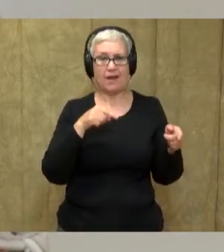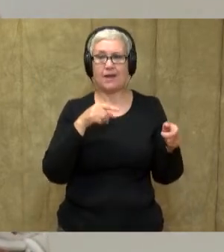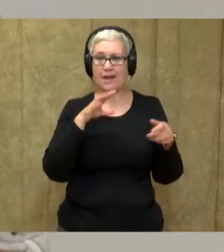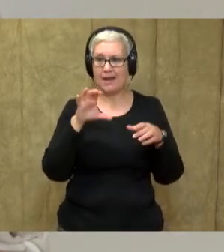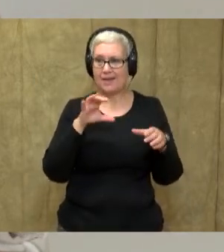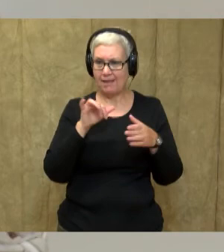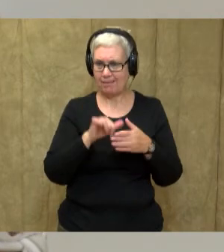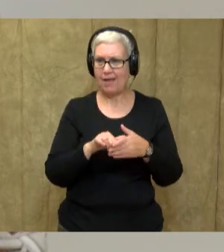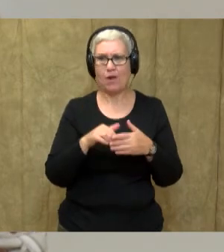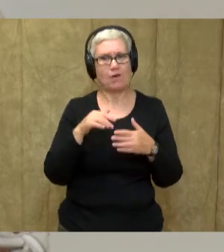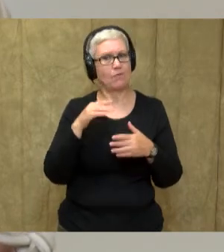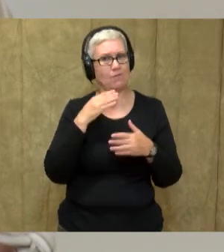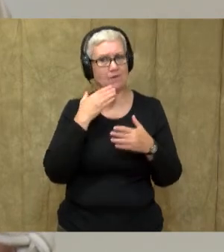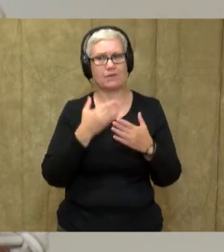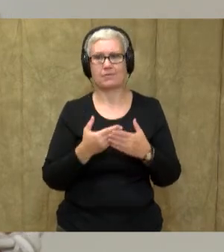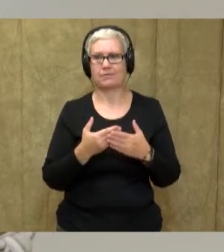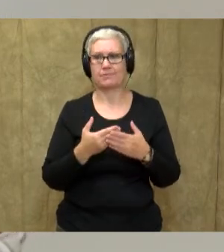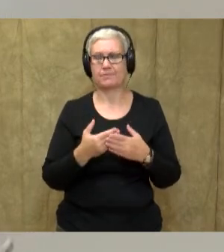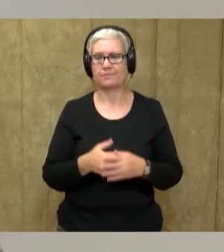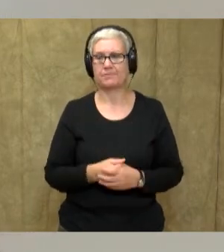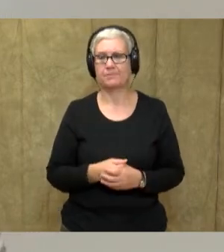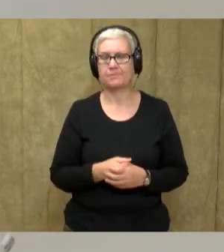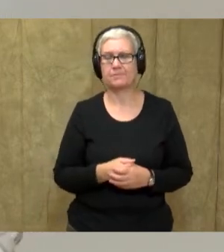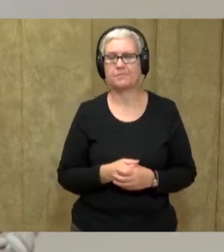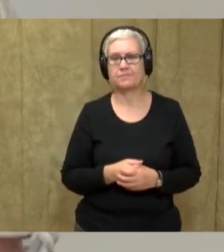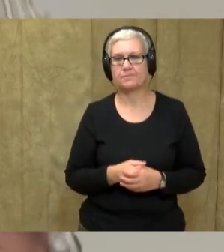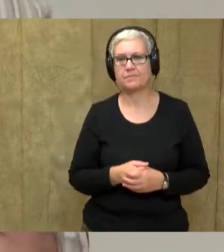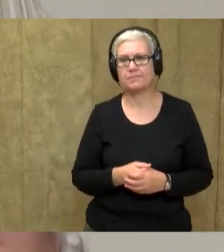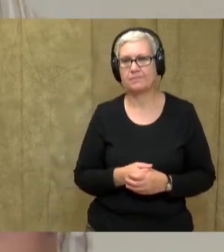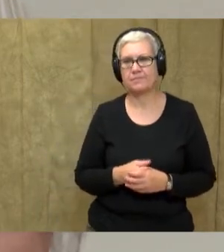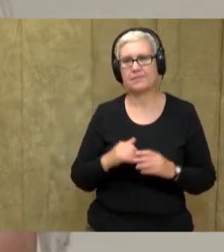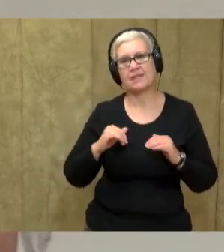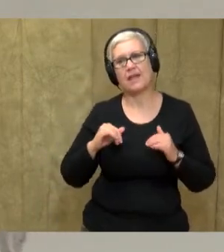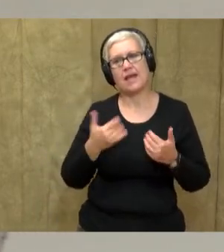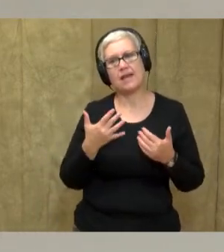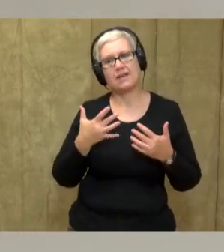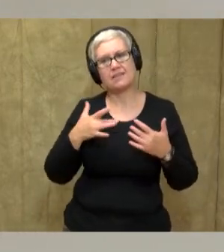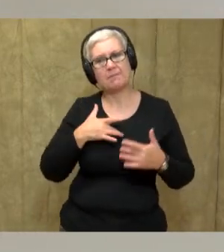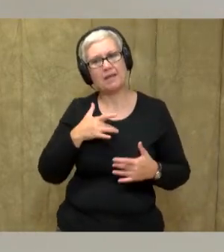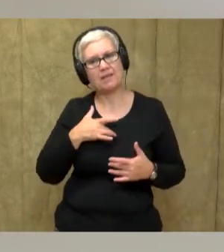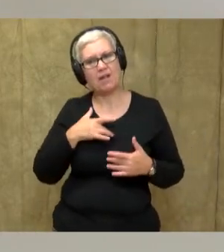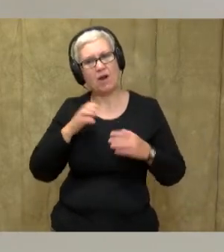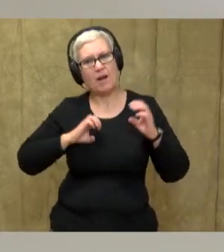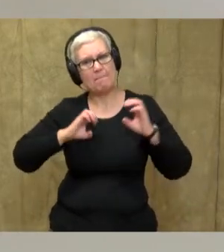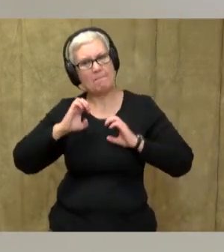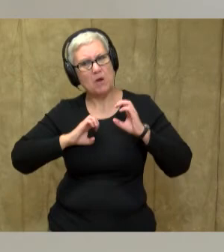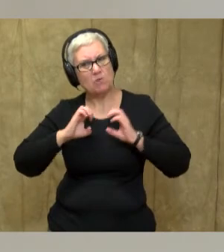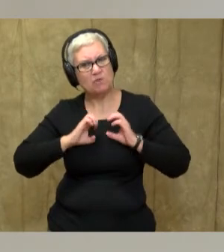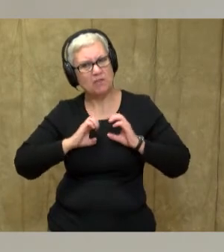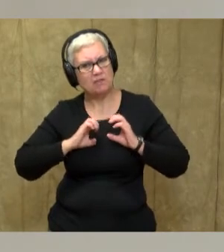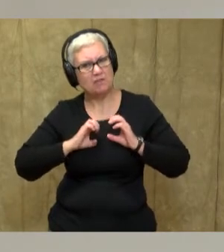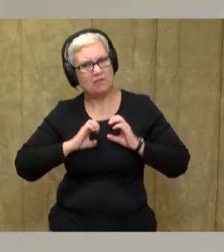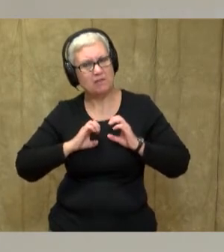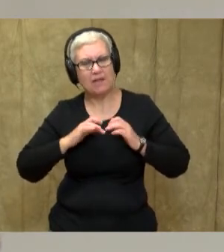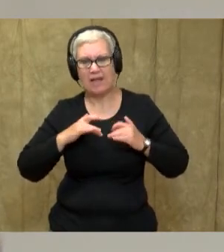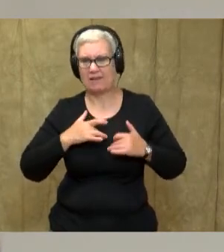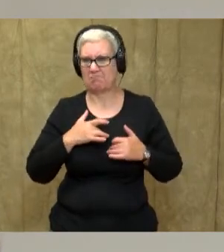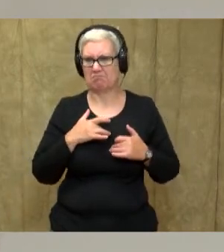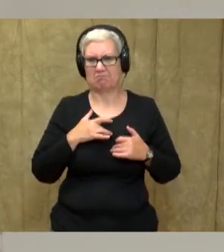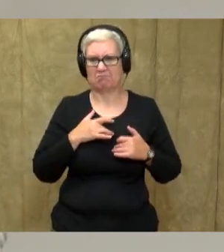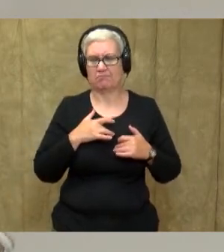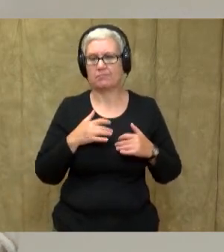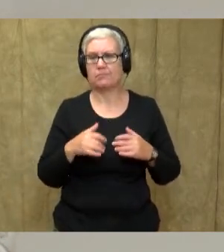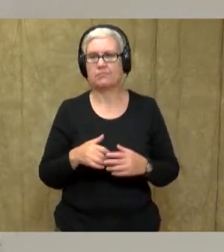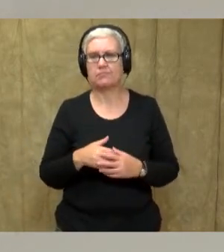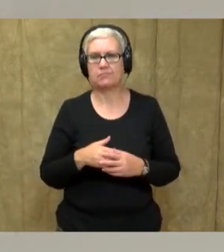do that? Okay, how does he do that? How does he maybe appeal to our emotions? How does he make